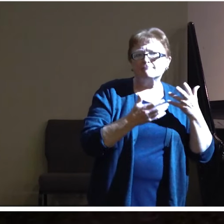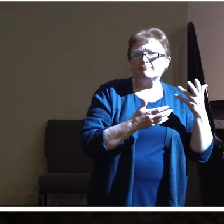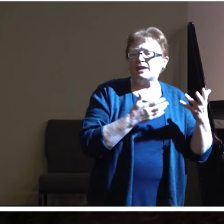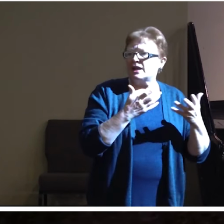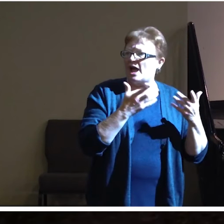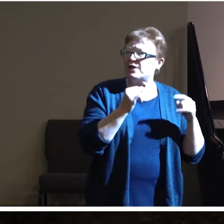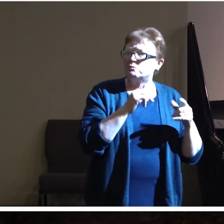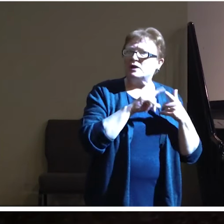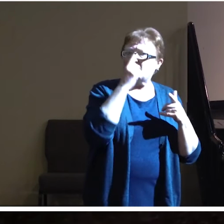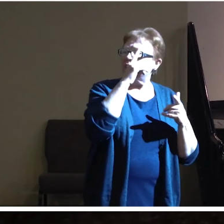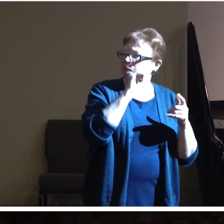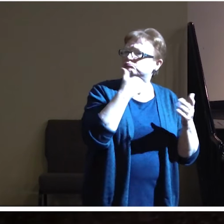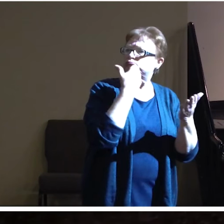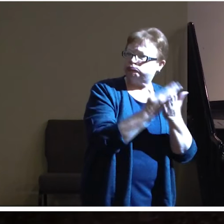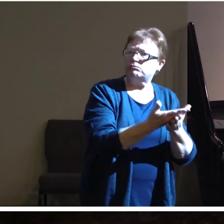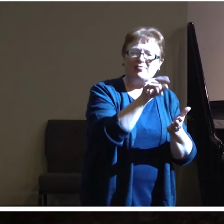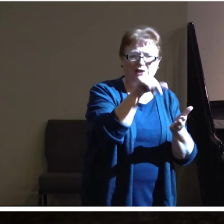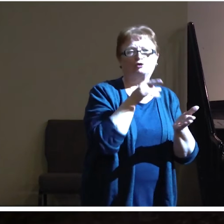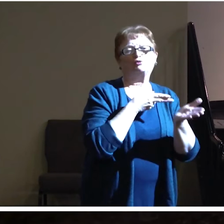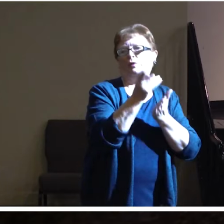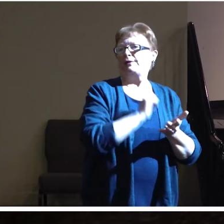arrive at truth.